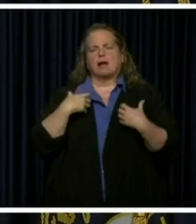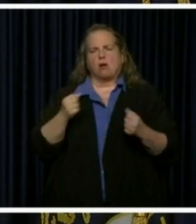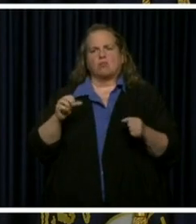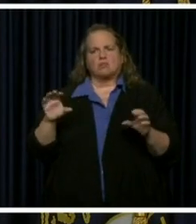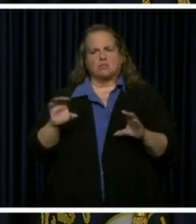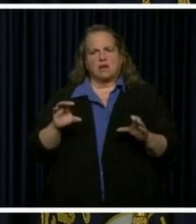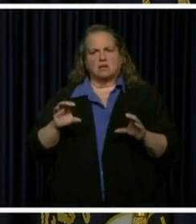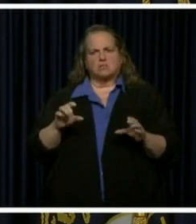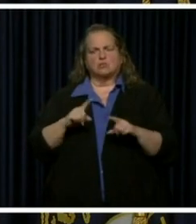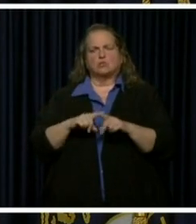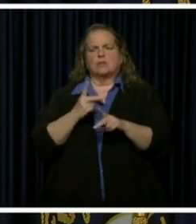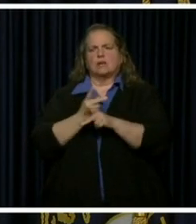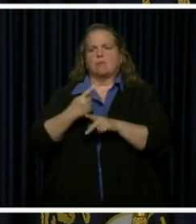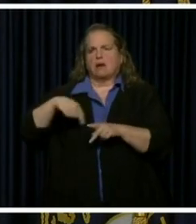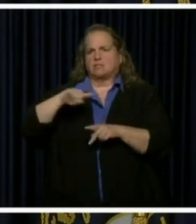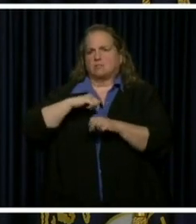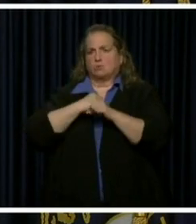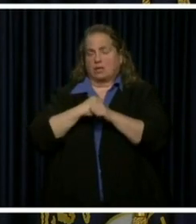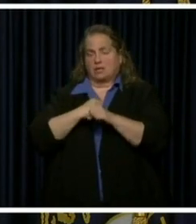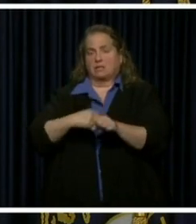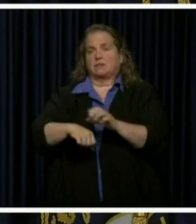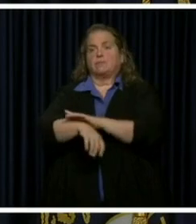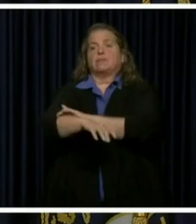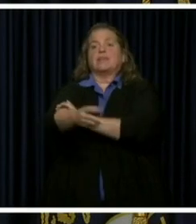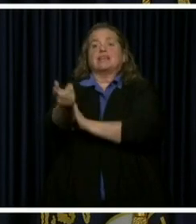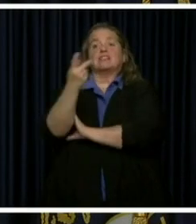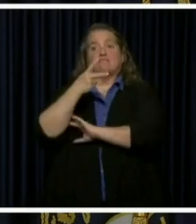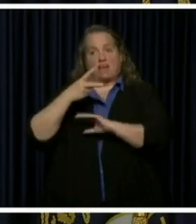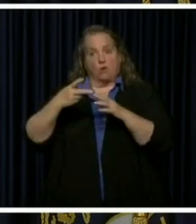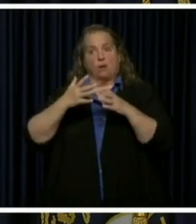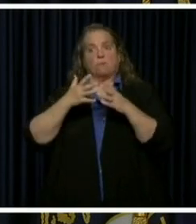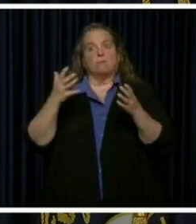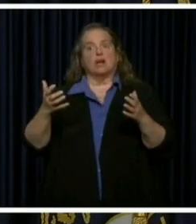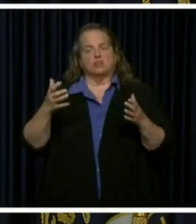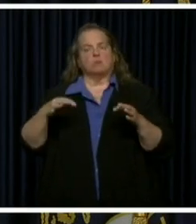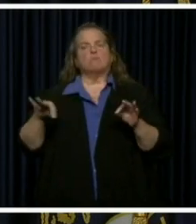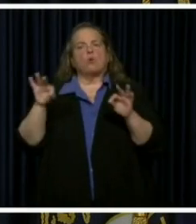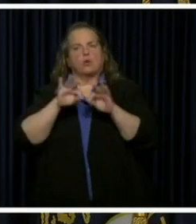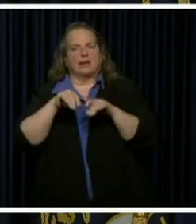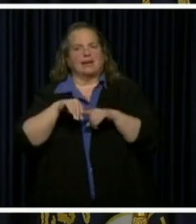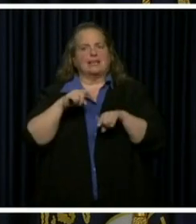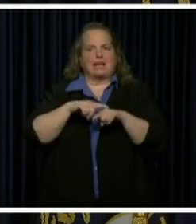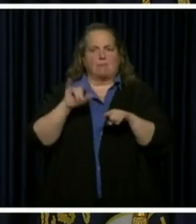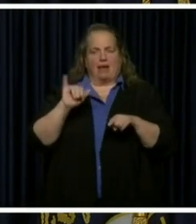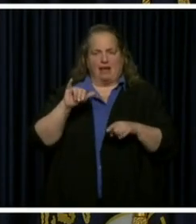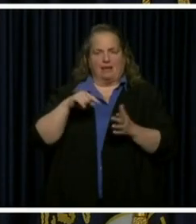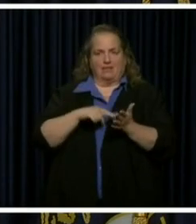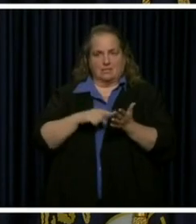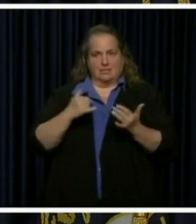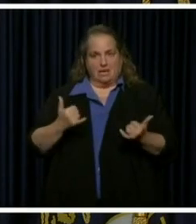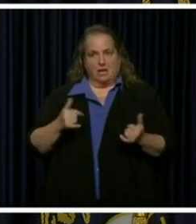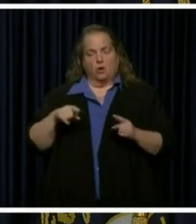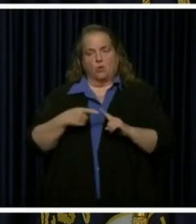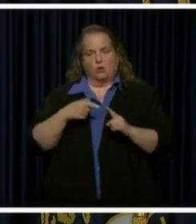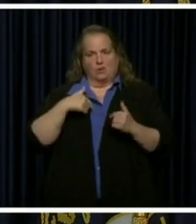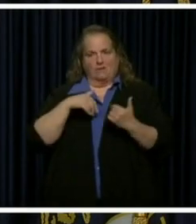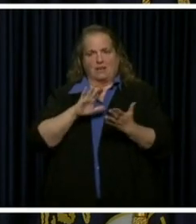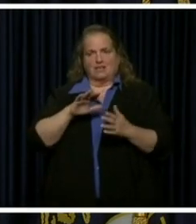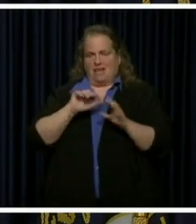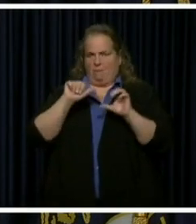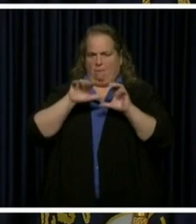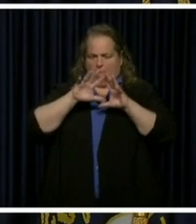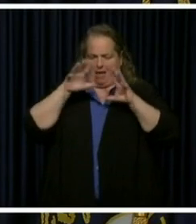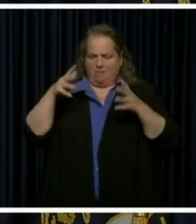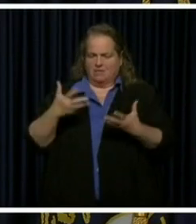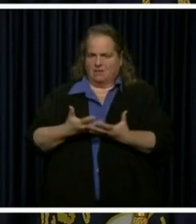do to keep us protected. It's really heightened and become very important at a time like this when we face a pandemic